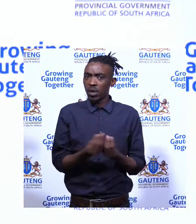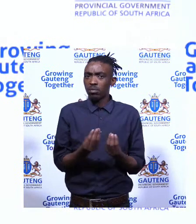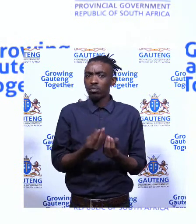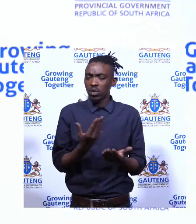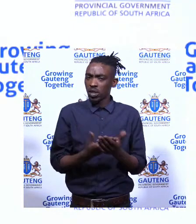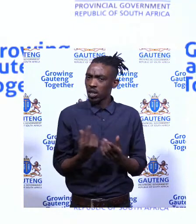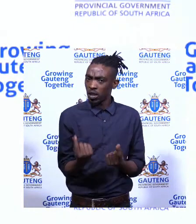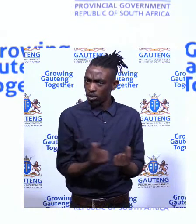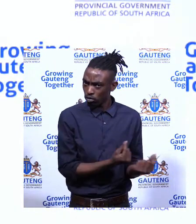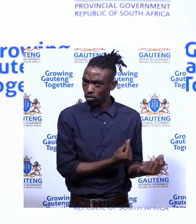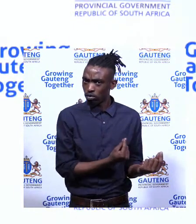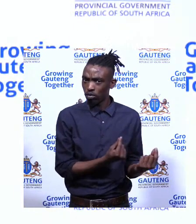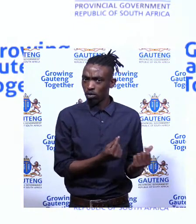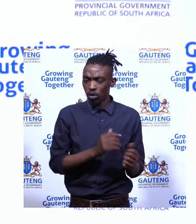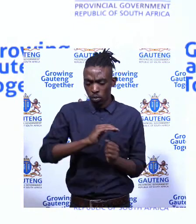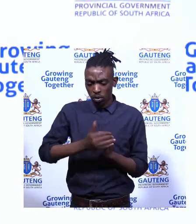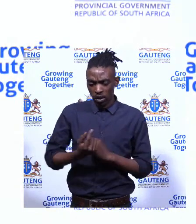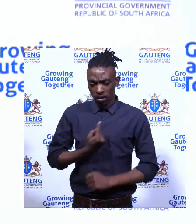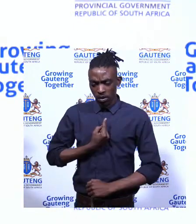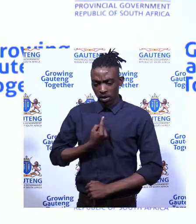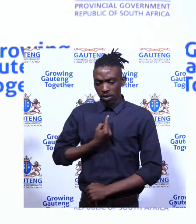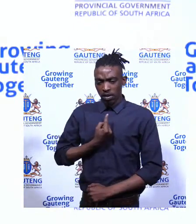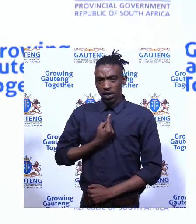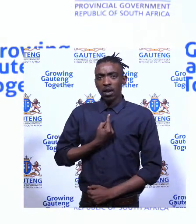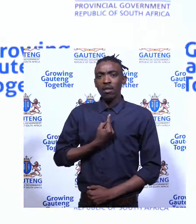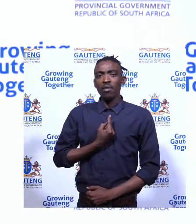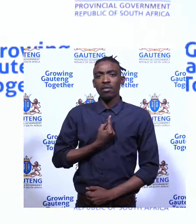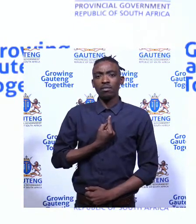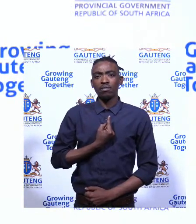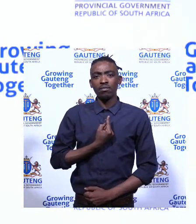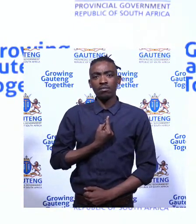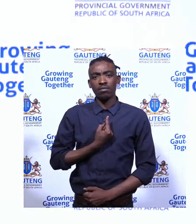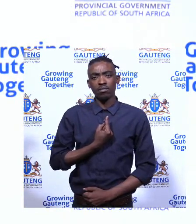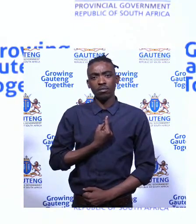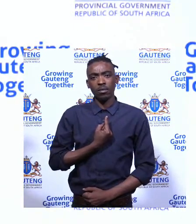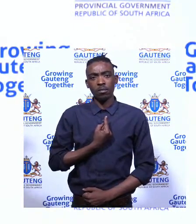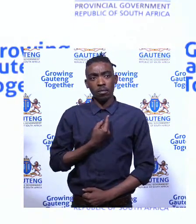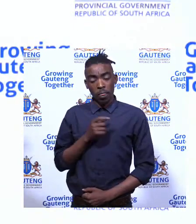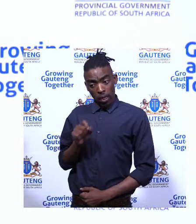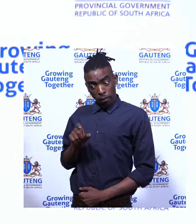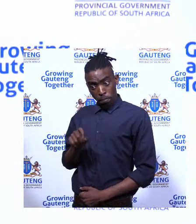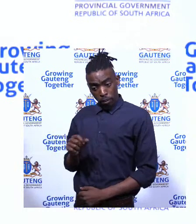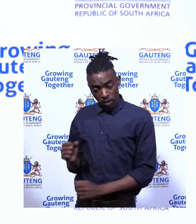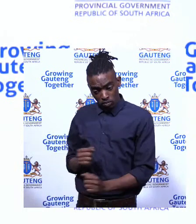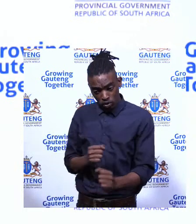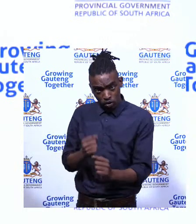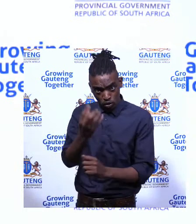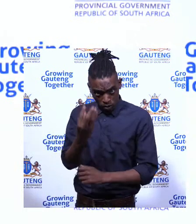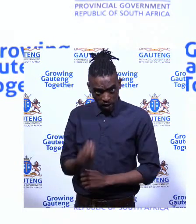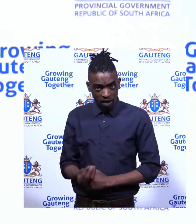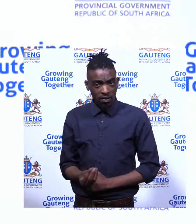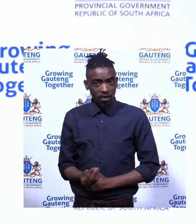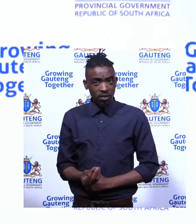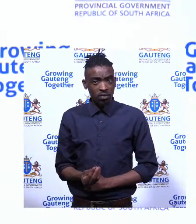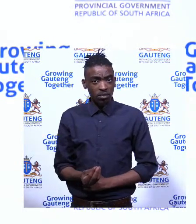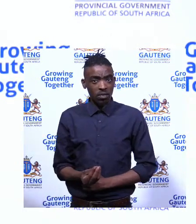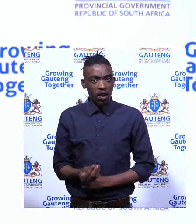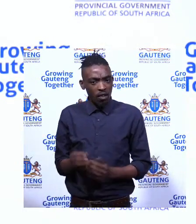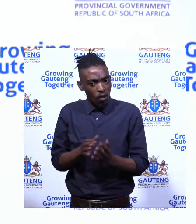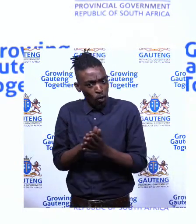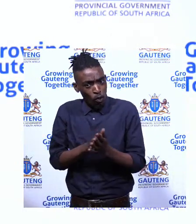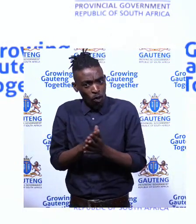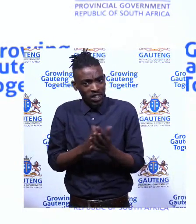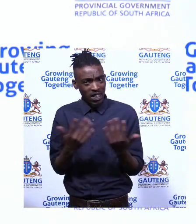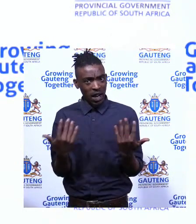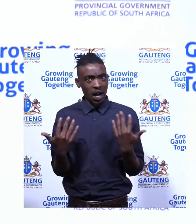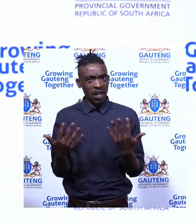disease. But also to say, these measures that we are talking about, especially the one of washing hands, they are